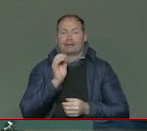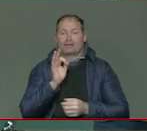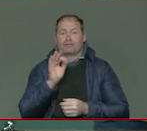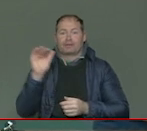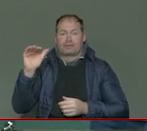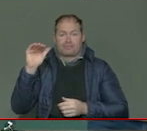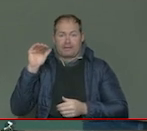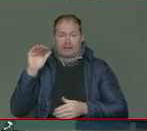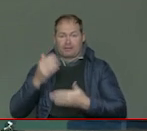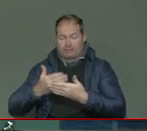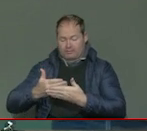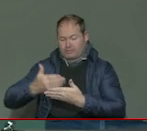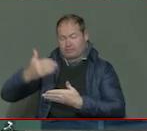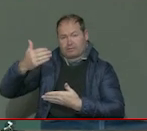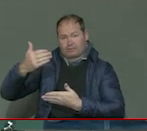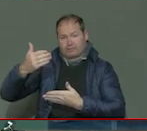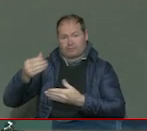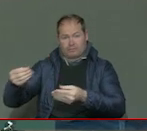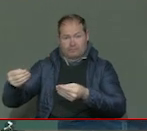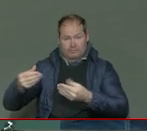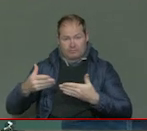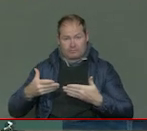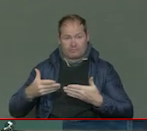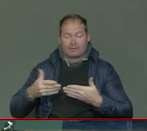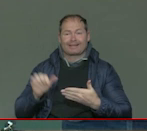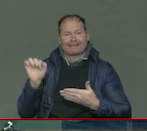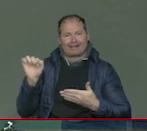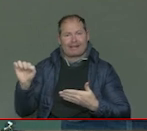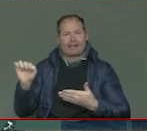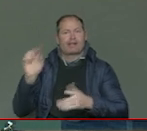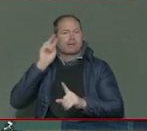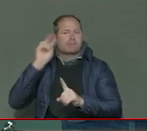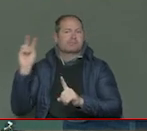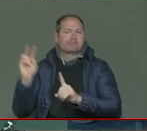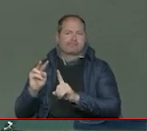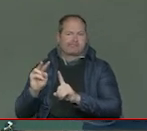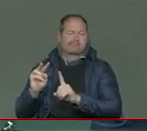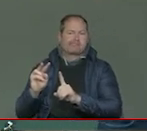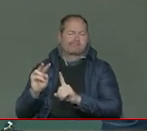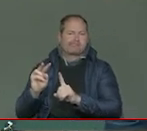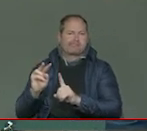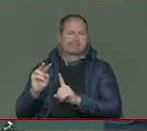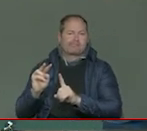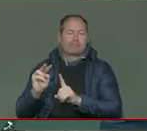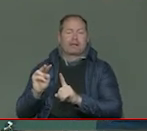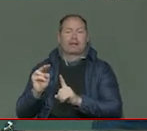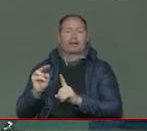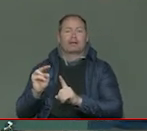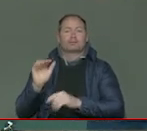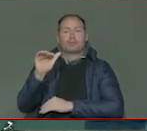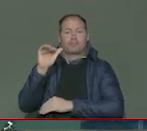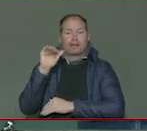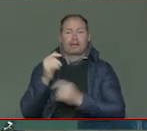a statement, it is from their point of view, all right? So if there's money in our bank